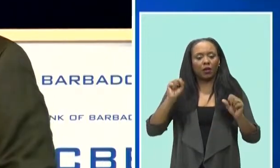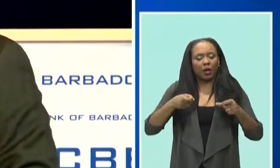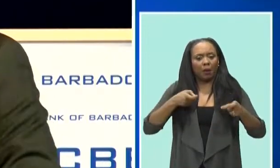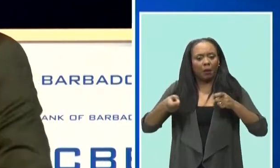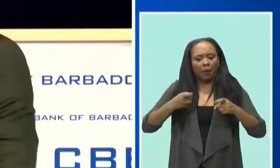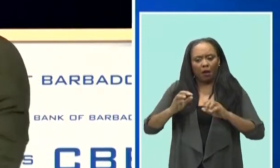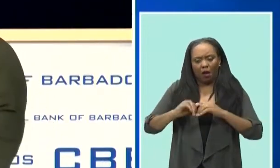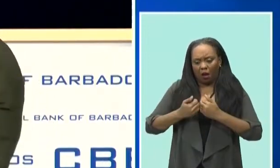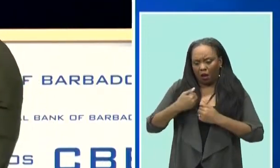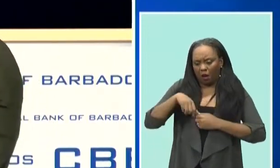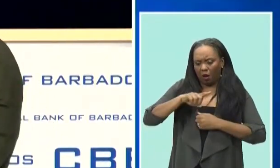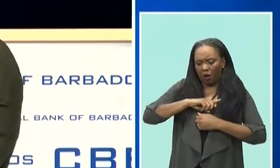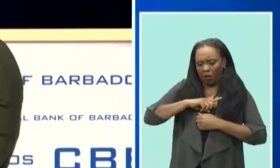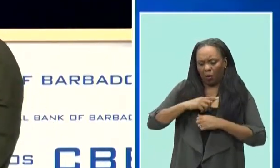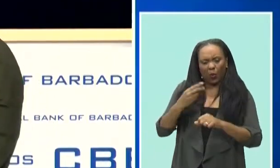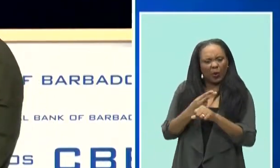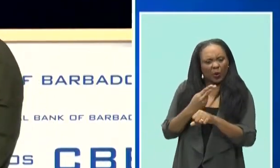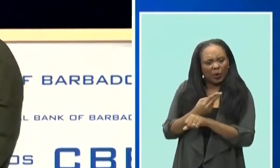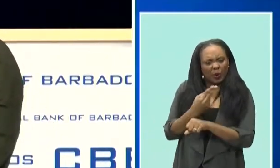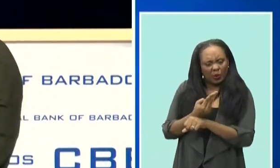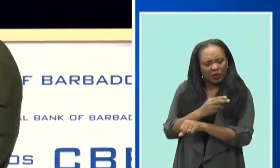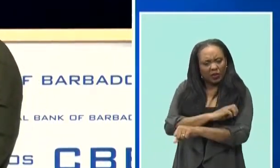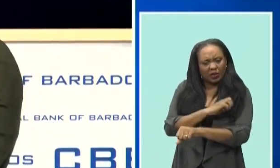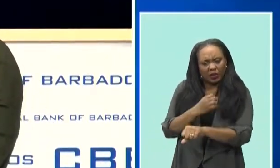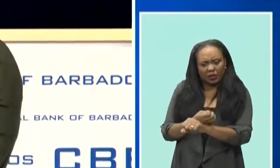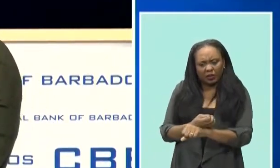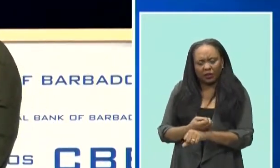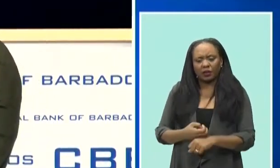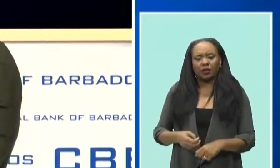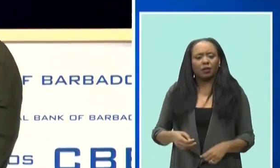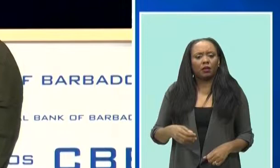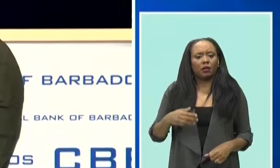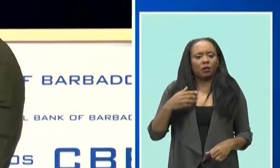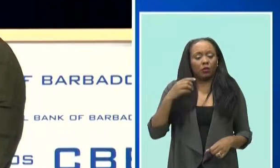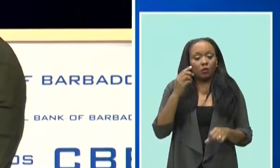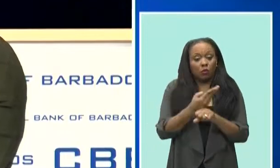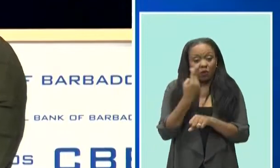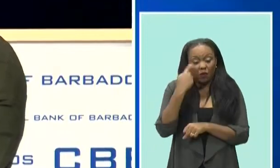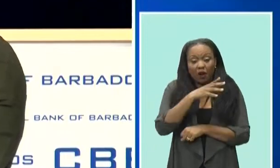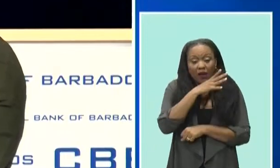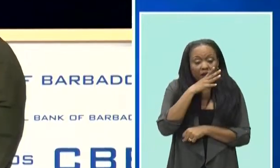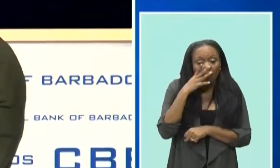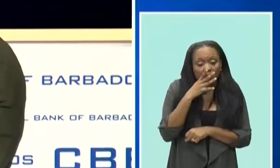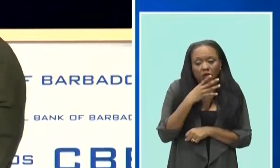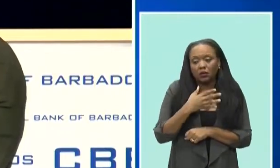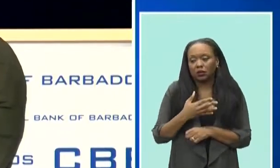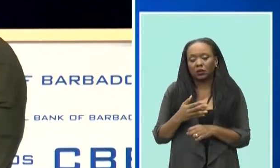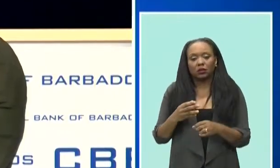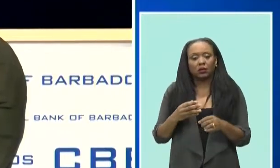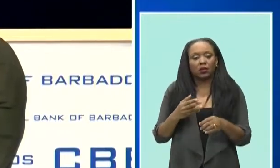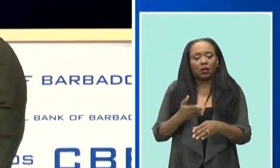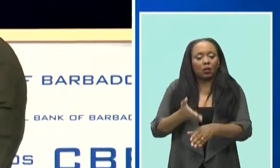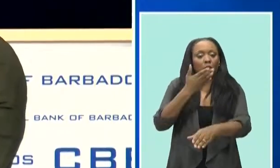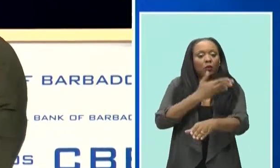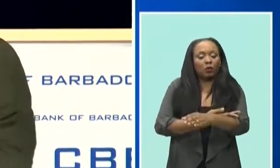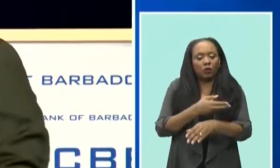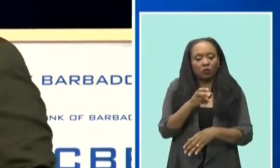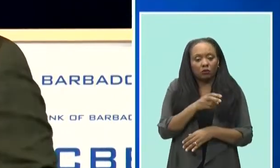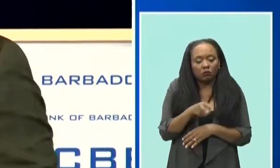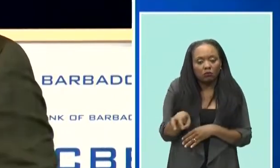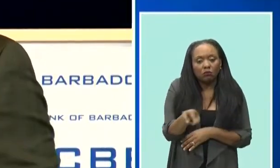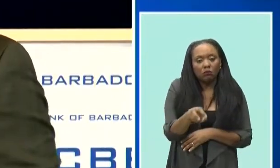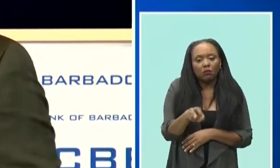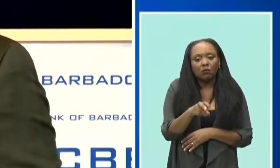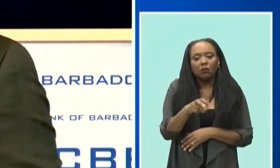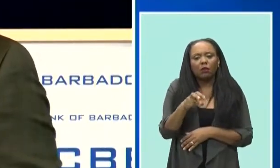footprint. They boost local agricultural production by supplying organic fertilizers. And they improve our tourism value added because